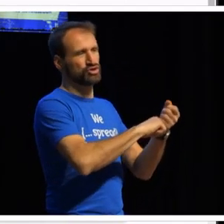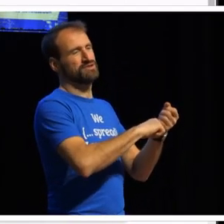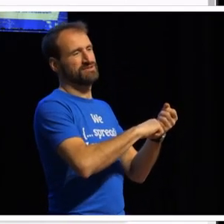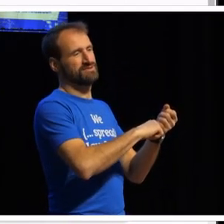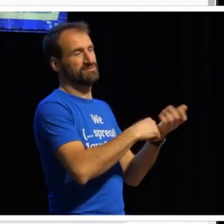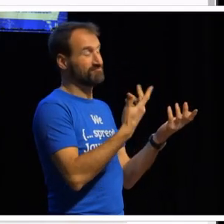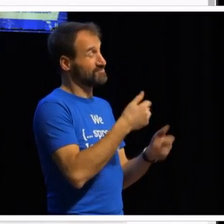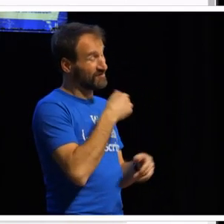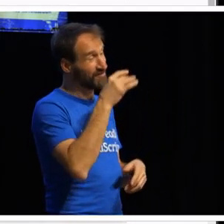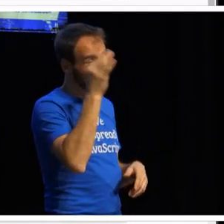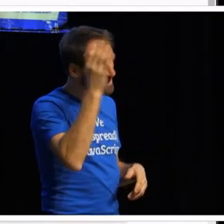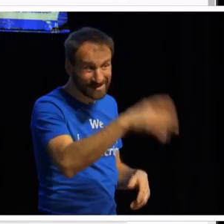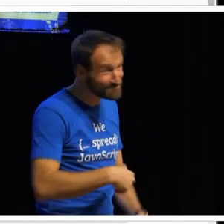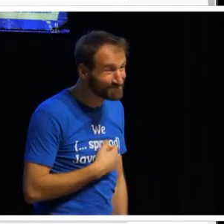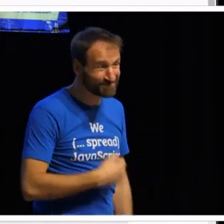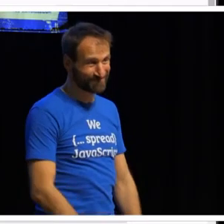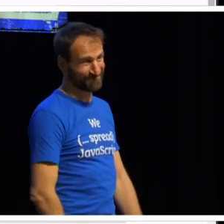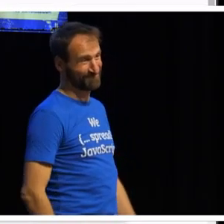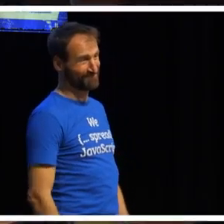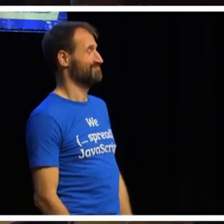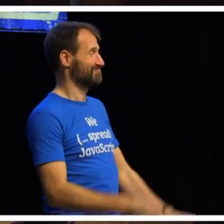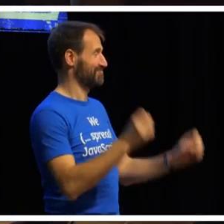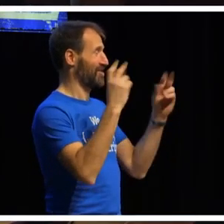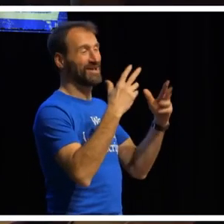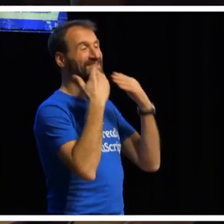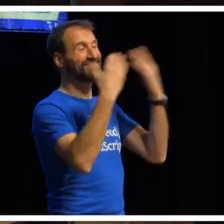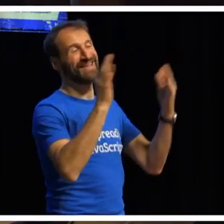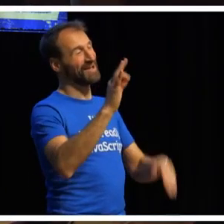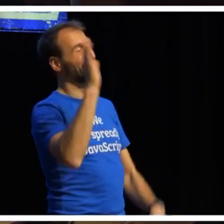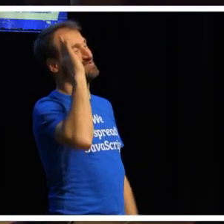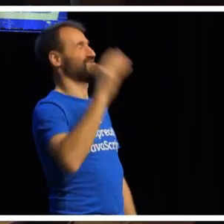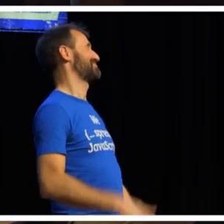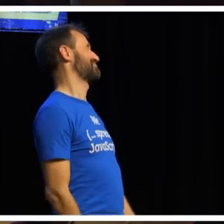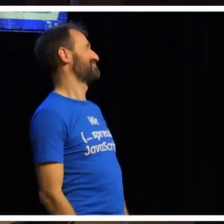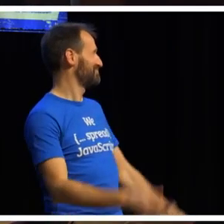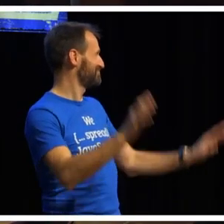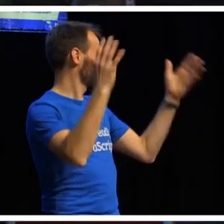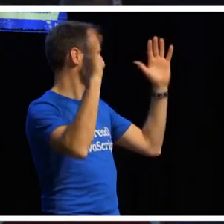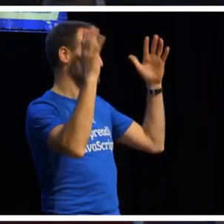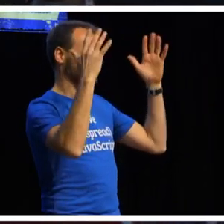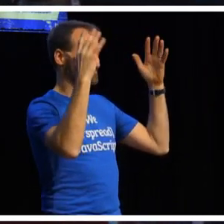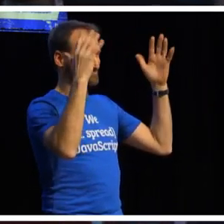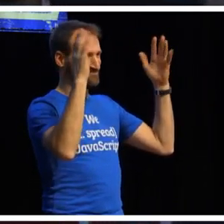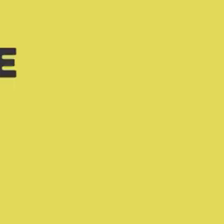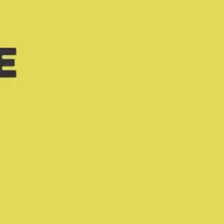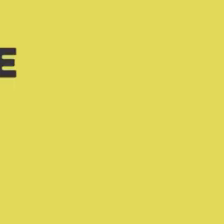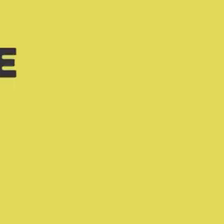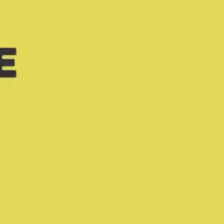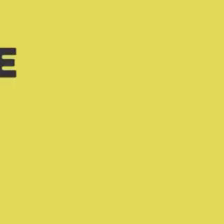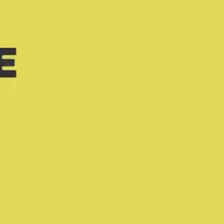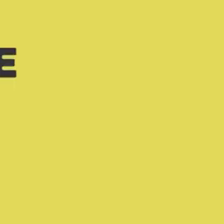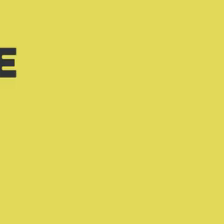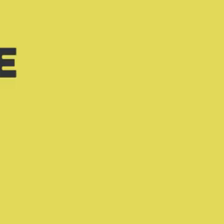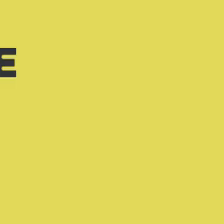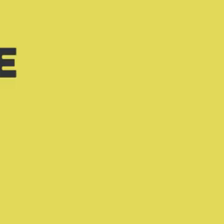It's great fun. Anyway, thanks for listening.